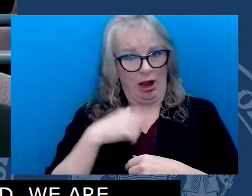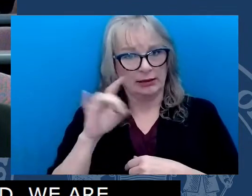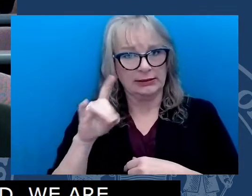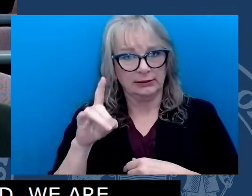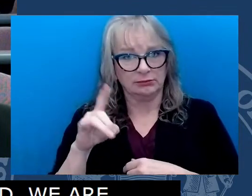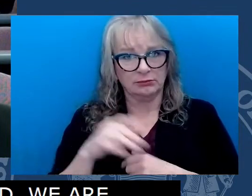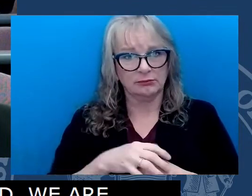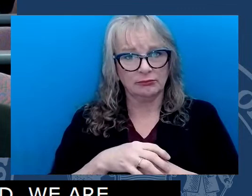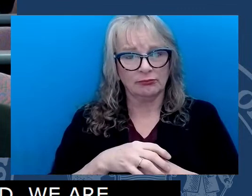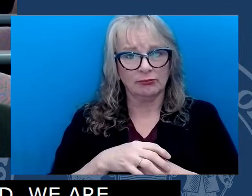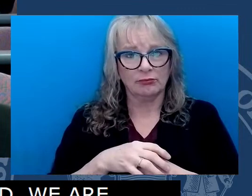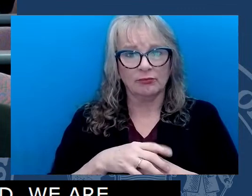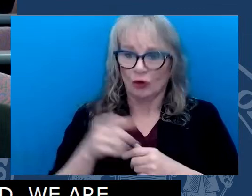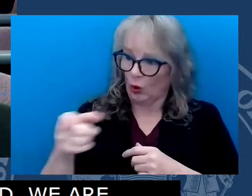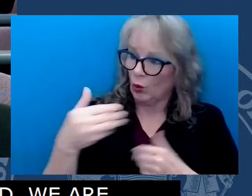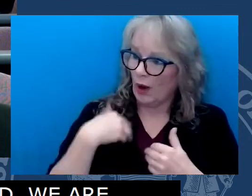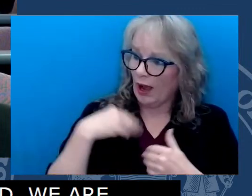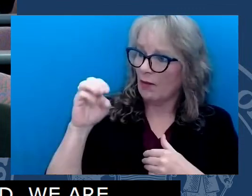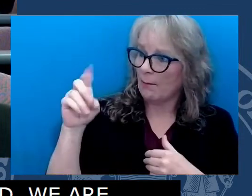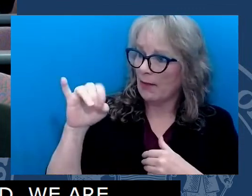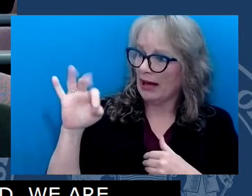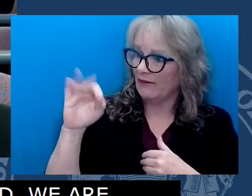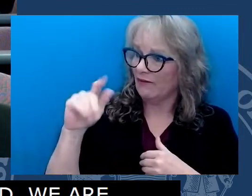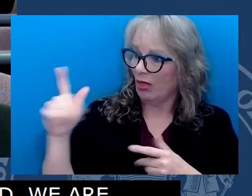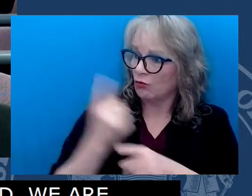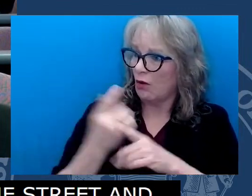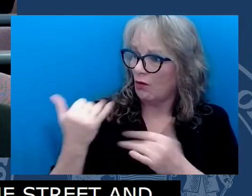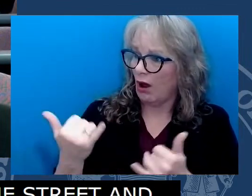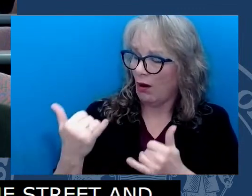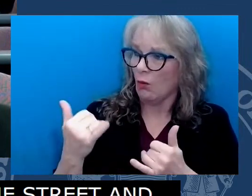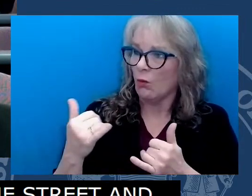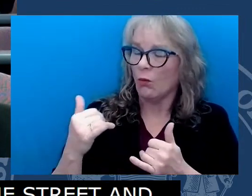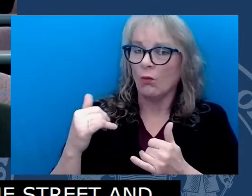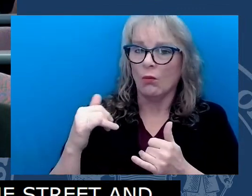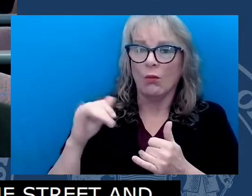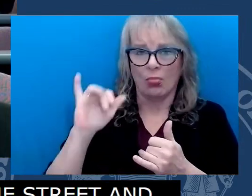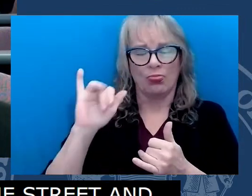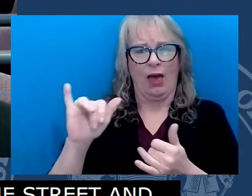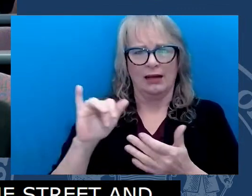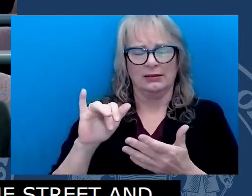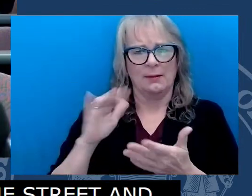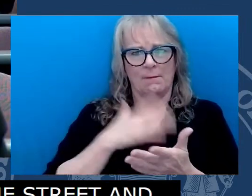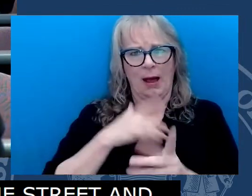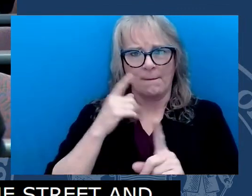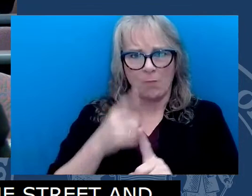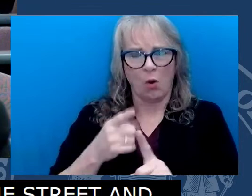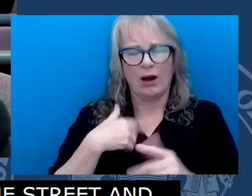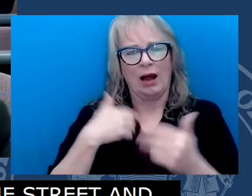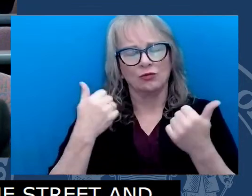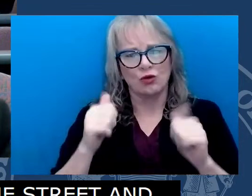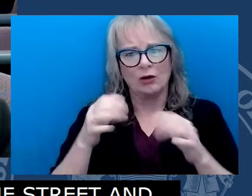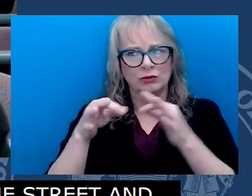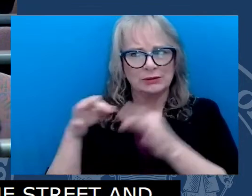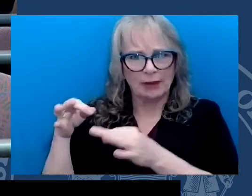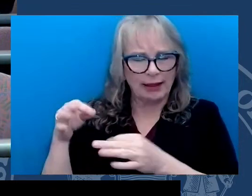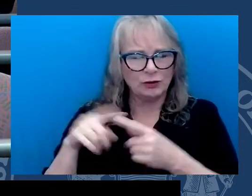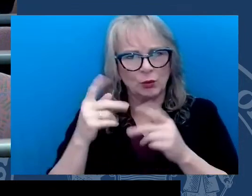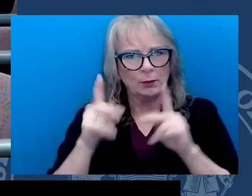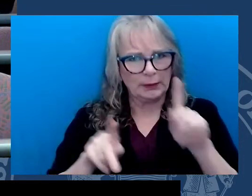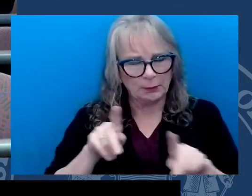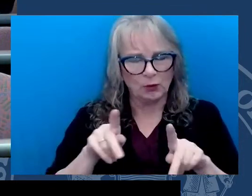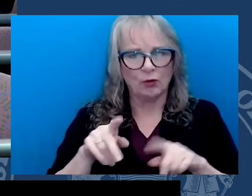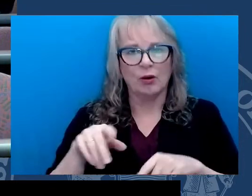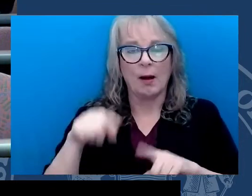So you have Medic-Fill right now. So then that is, and this is what I'm trying to get across in some of these town halls, it's Medicare itself